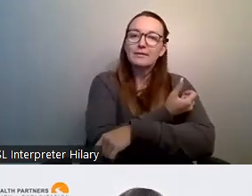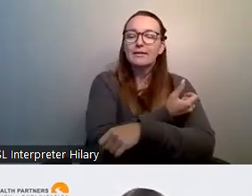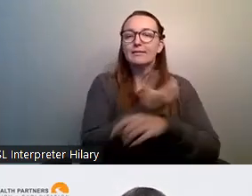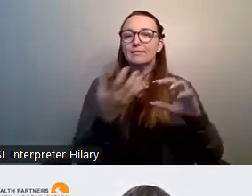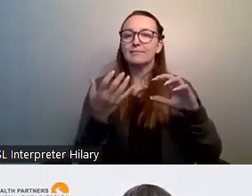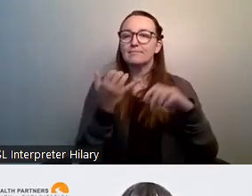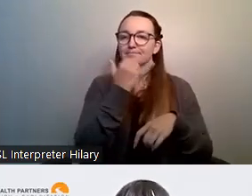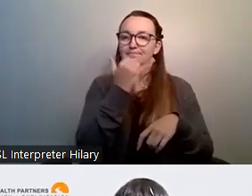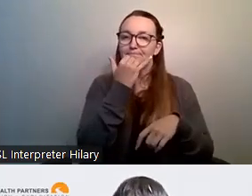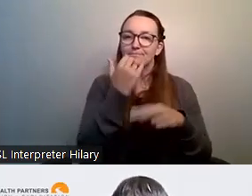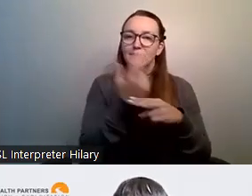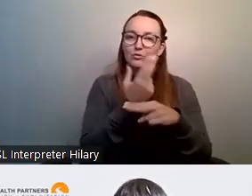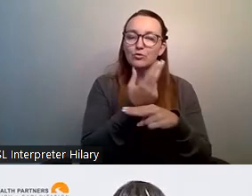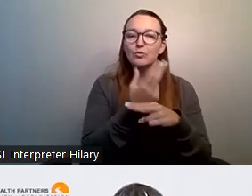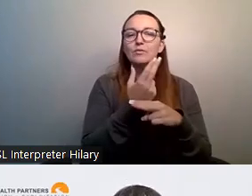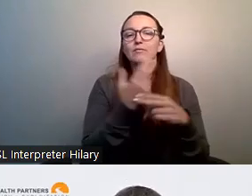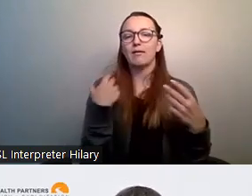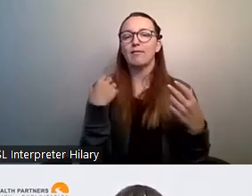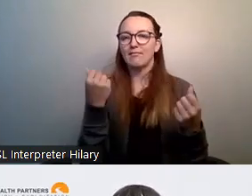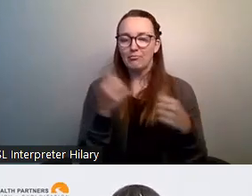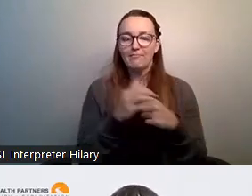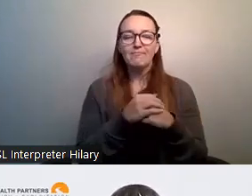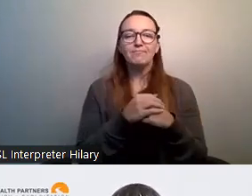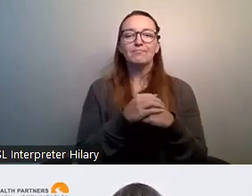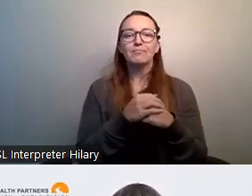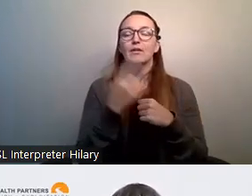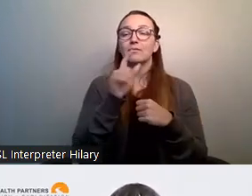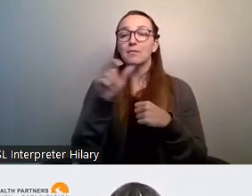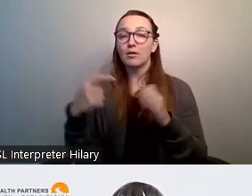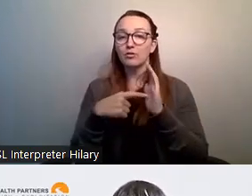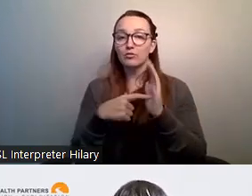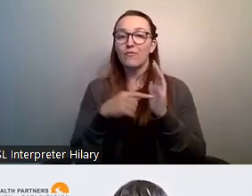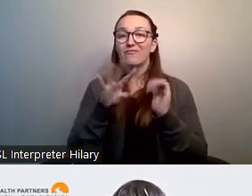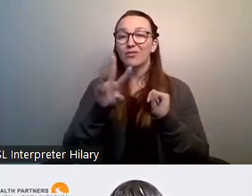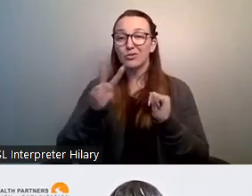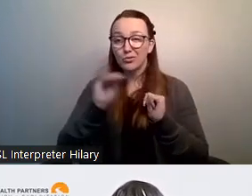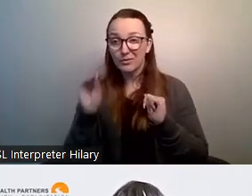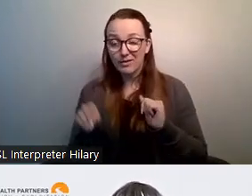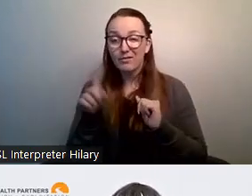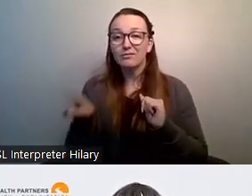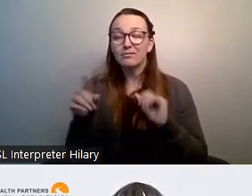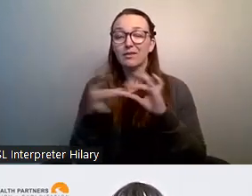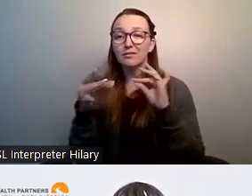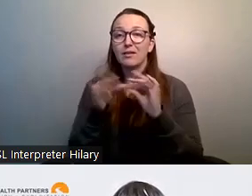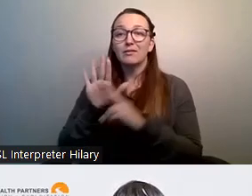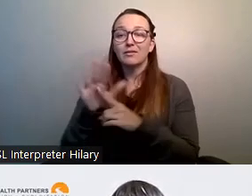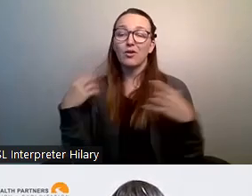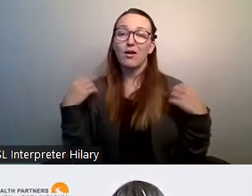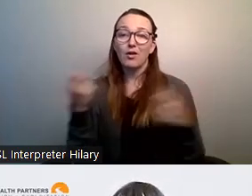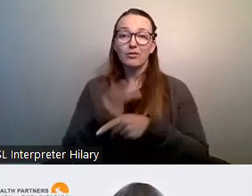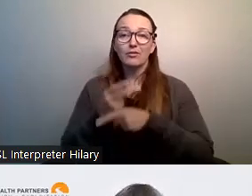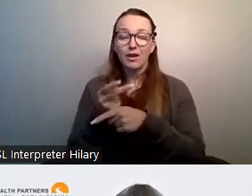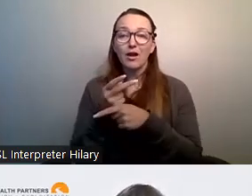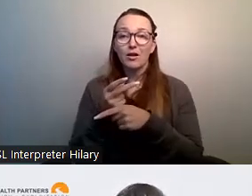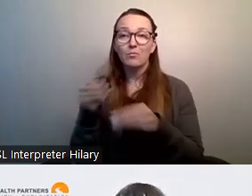Something else that this study showed us is that 42% of the callers said that their healthcare provider spends time alone